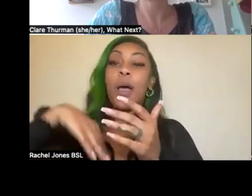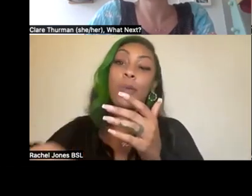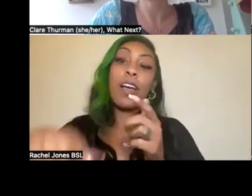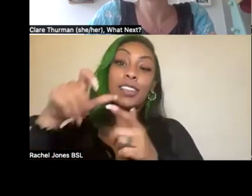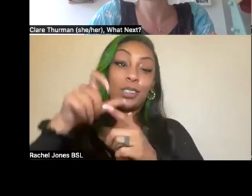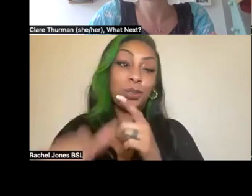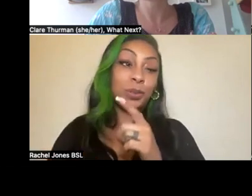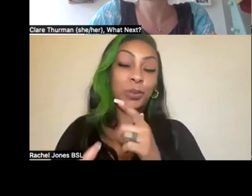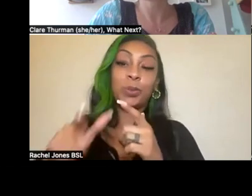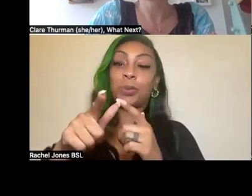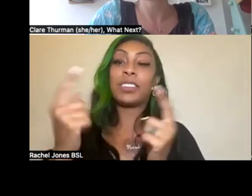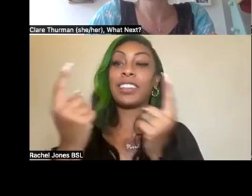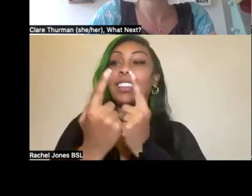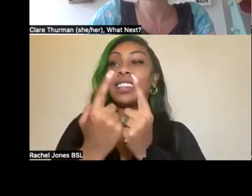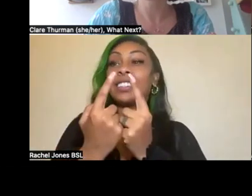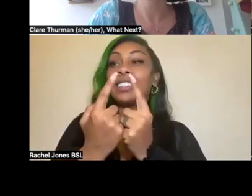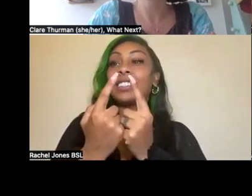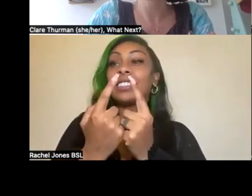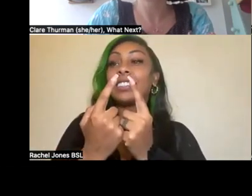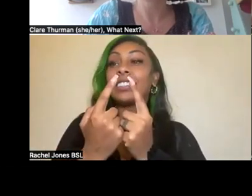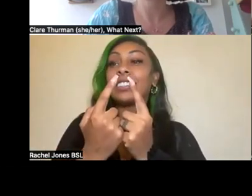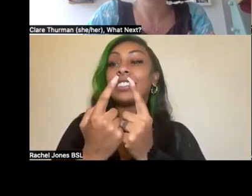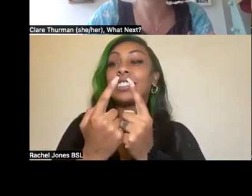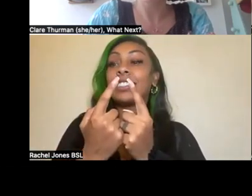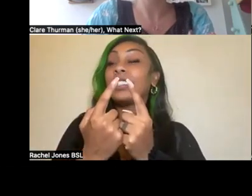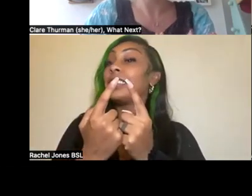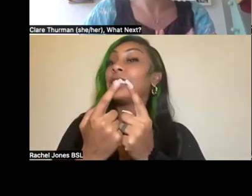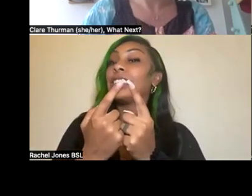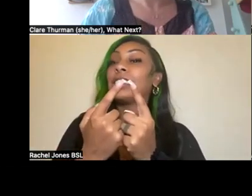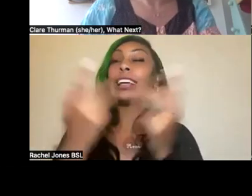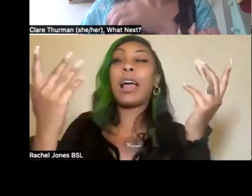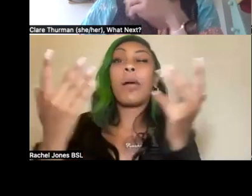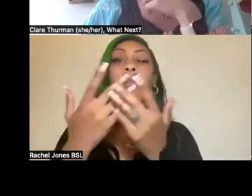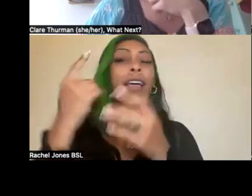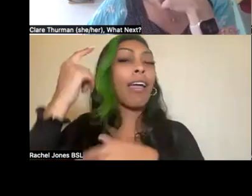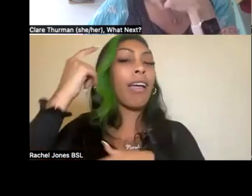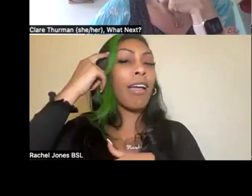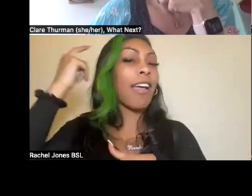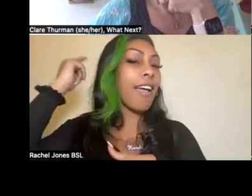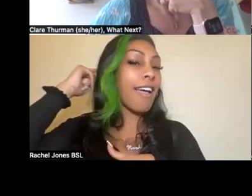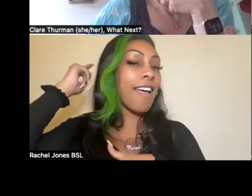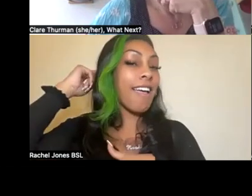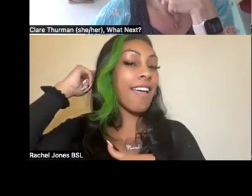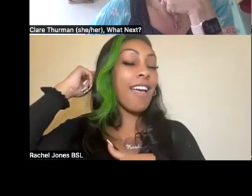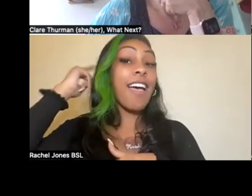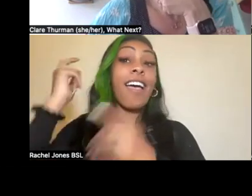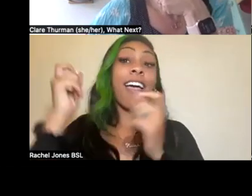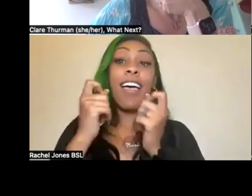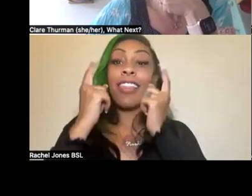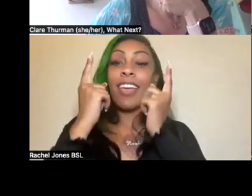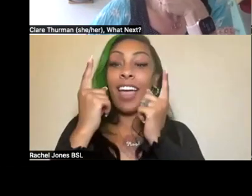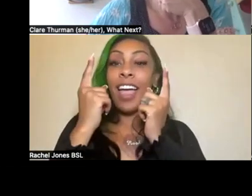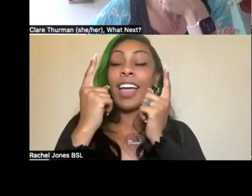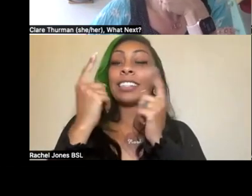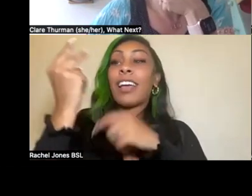really have been kind of playing in my mind. And I hope that idea of the arts worker being